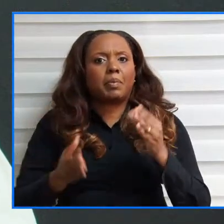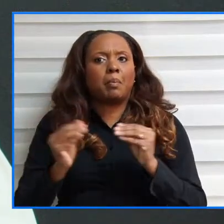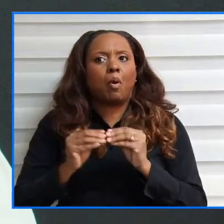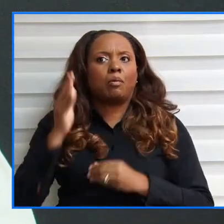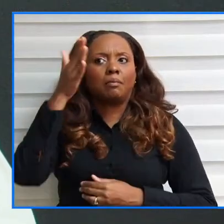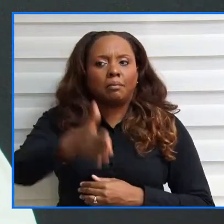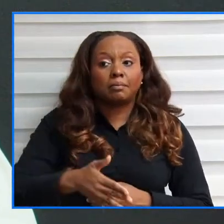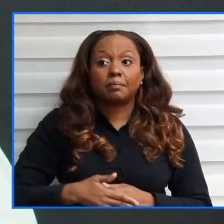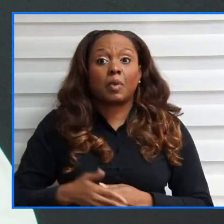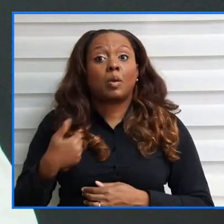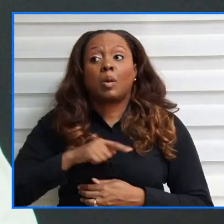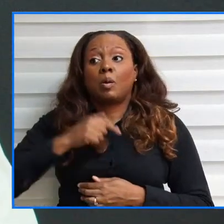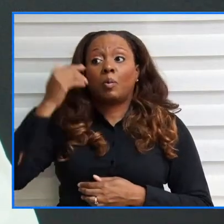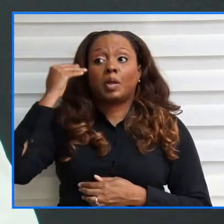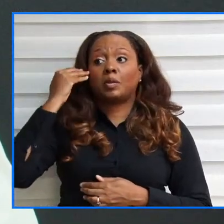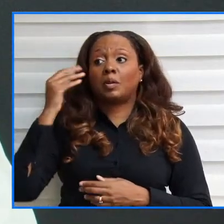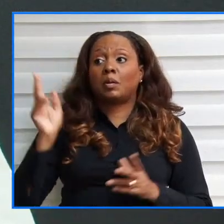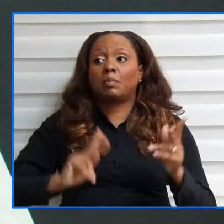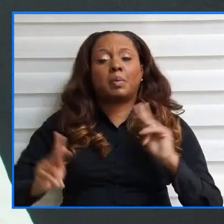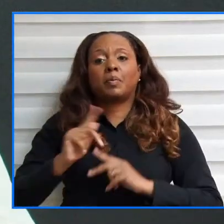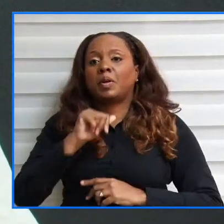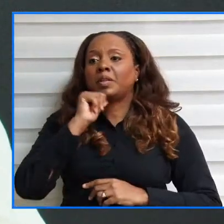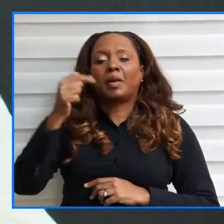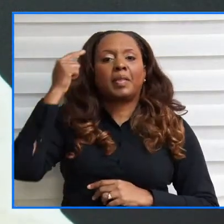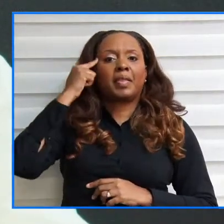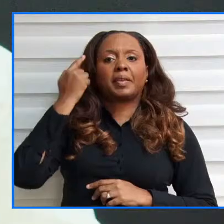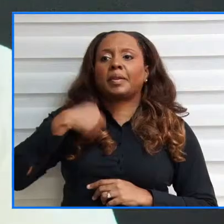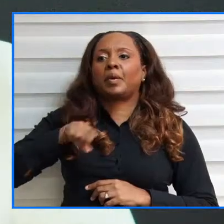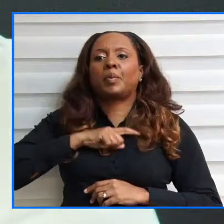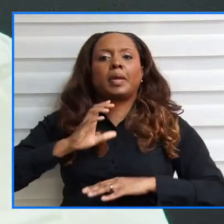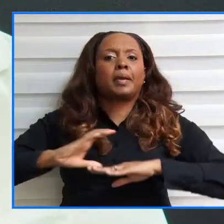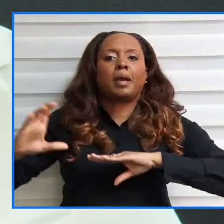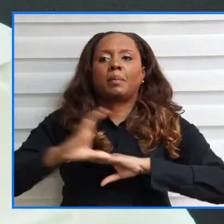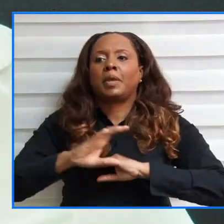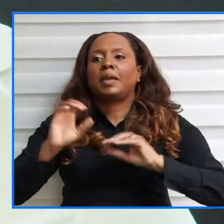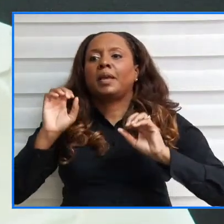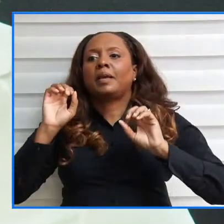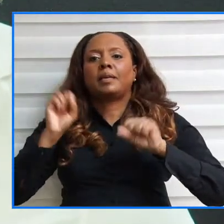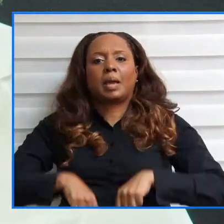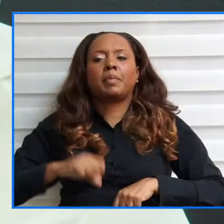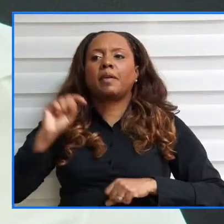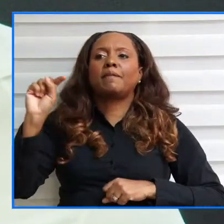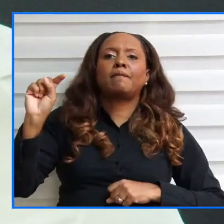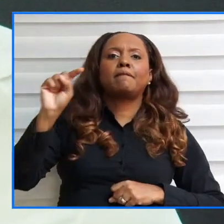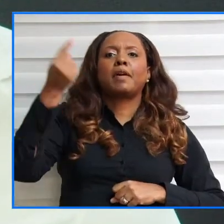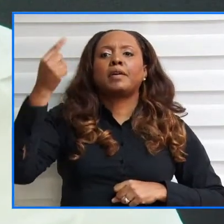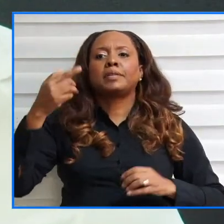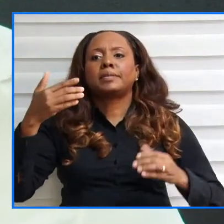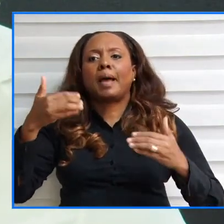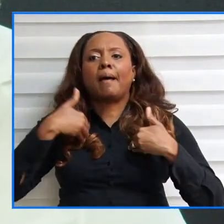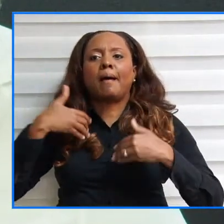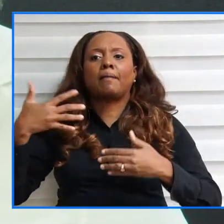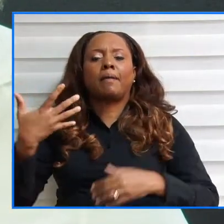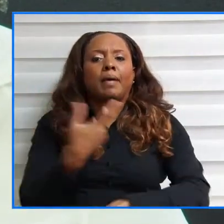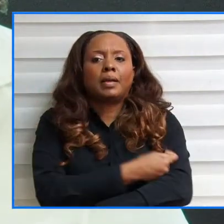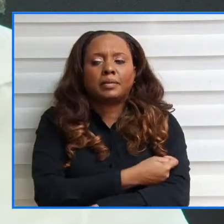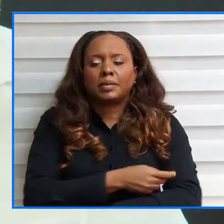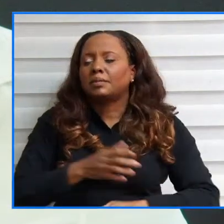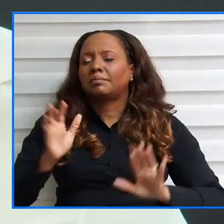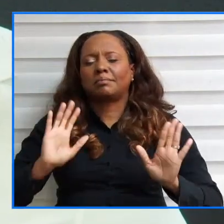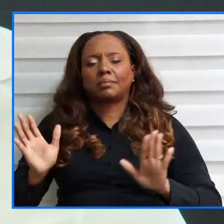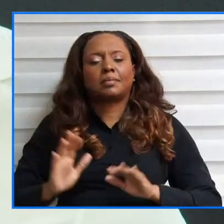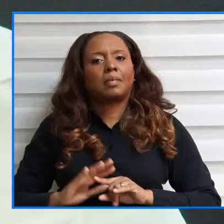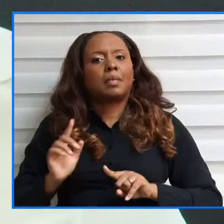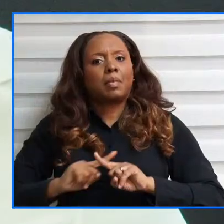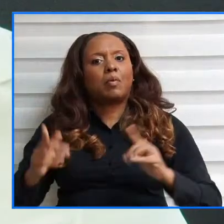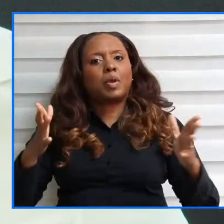of their list first unless we do it ourselves. So we want Minister Ishmael and the CEO of Export Barbados to